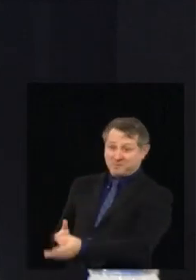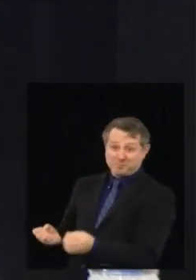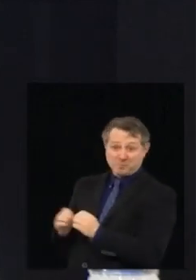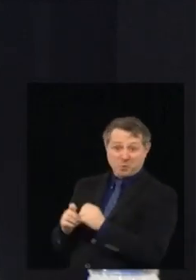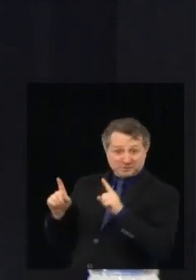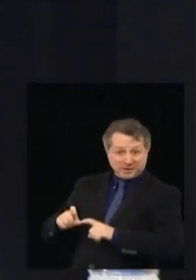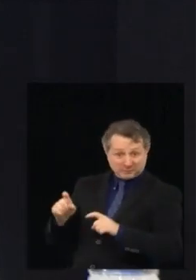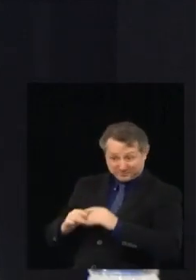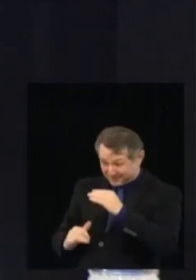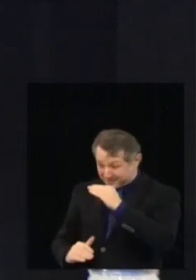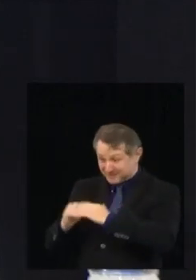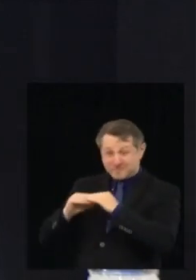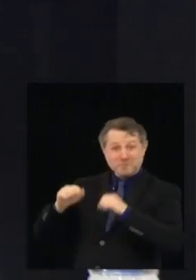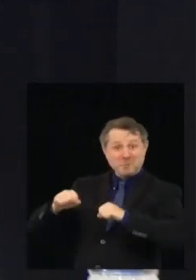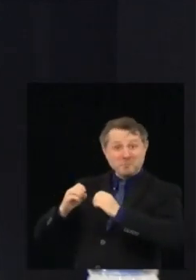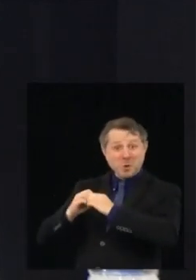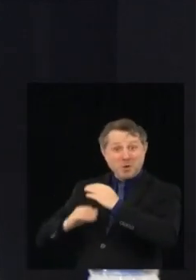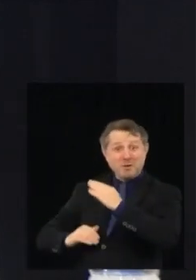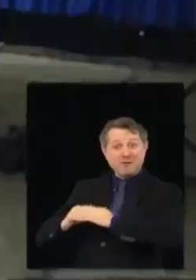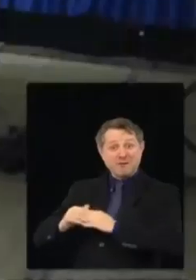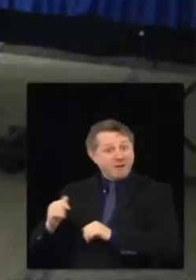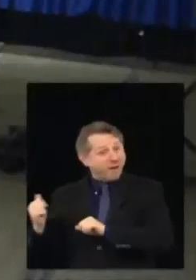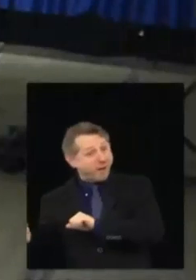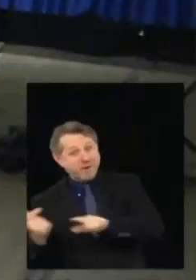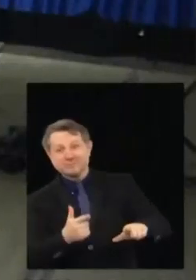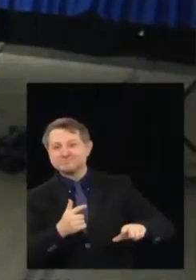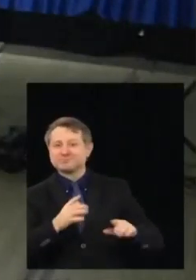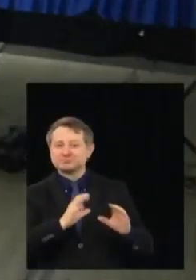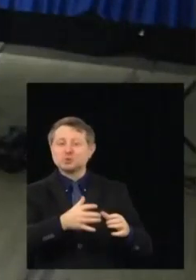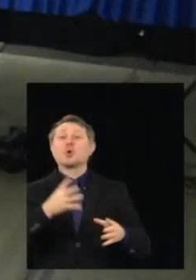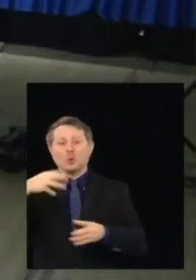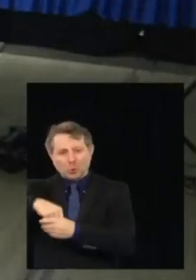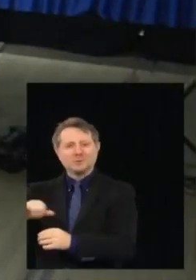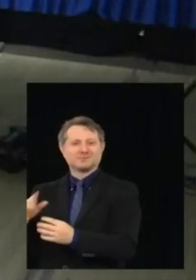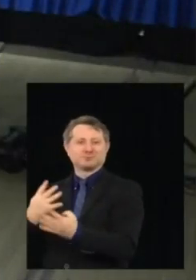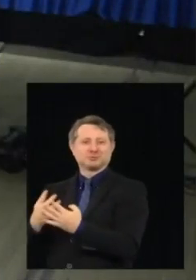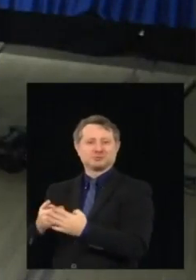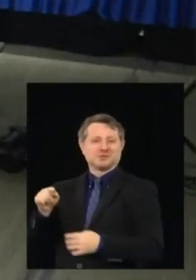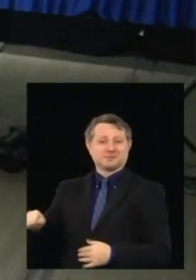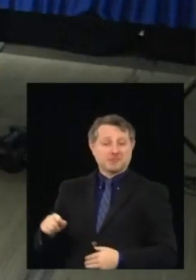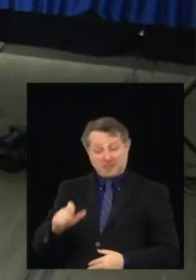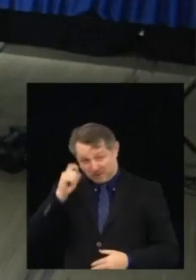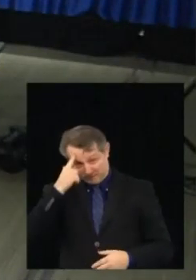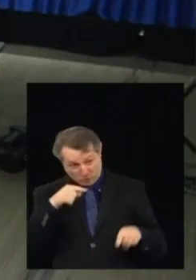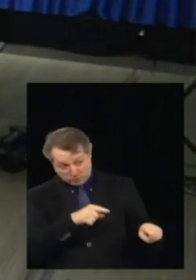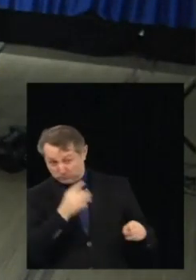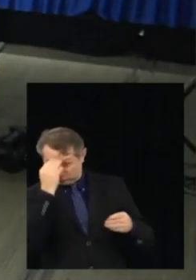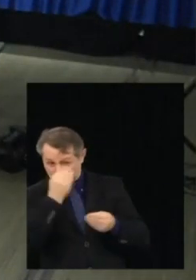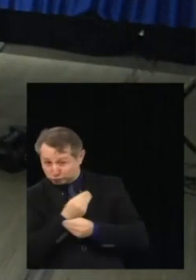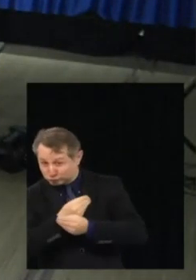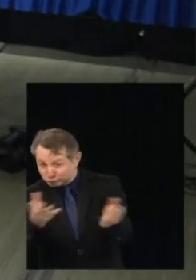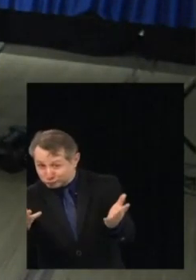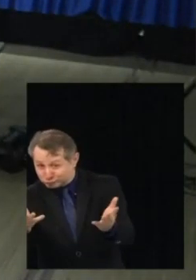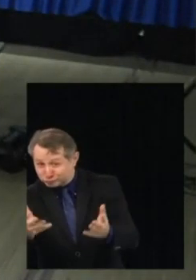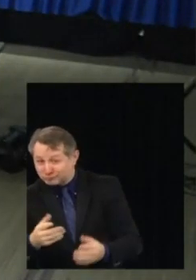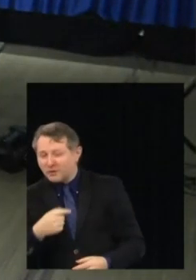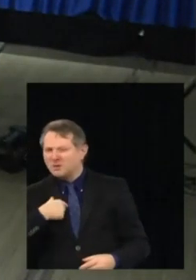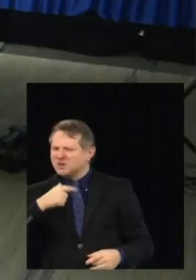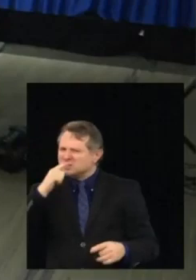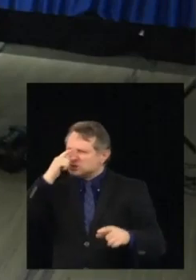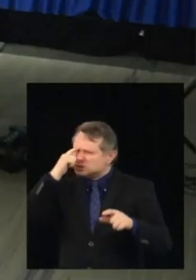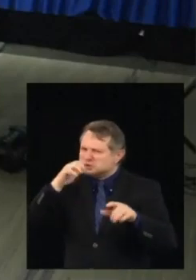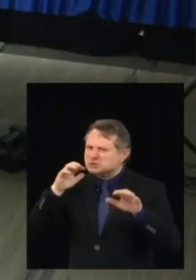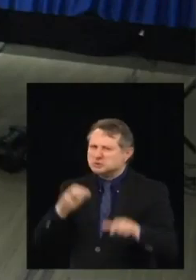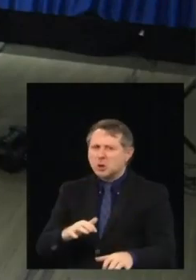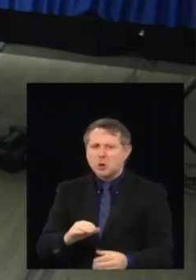it across the board, including in our prisons. I'll tell you, I was shocked at how low the infection rate was for the